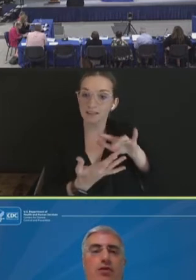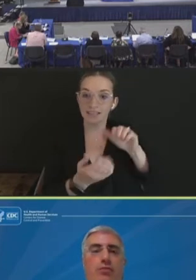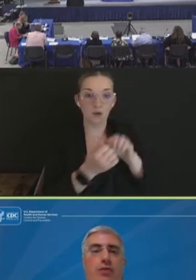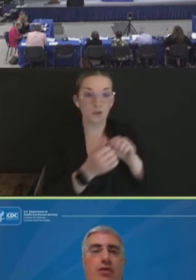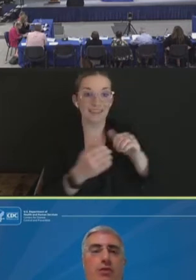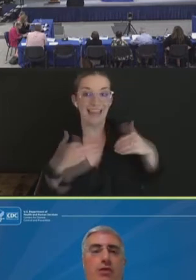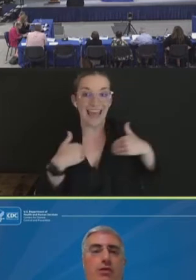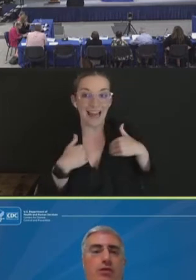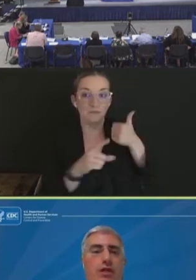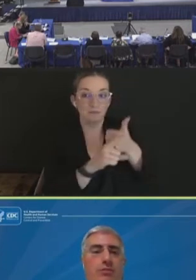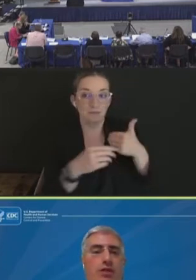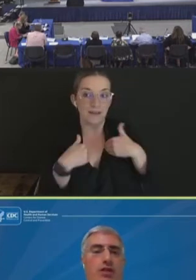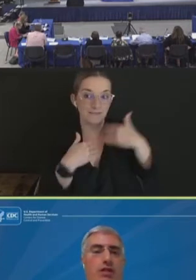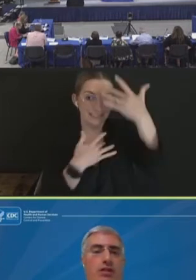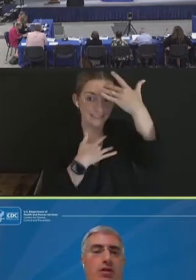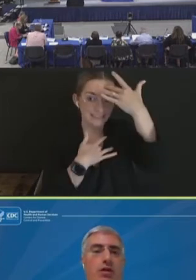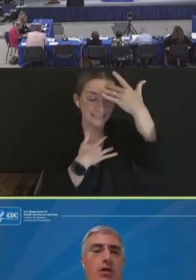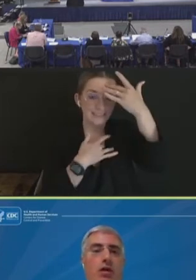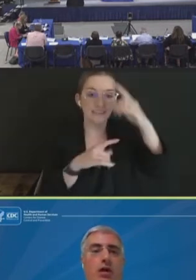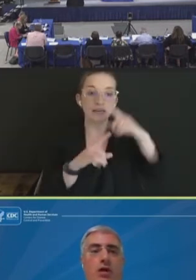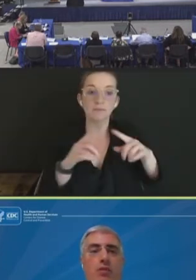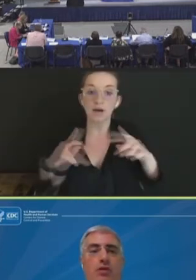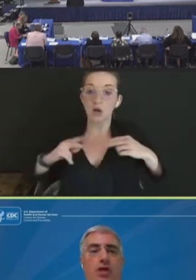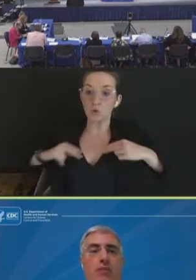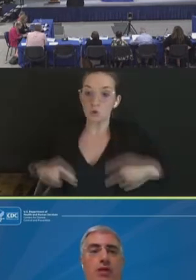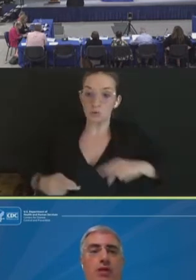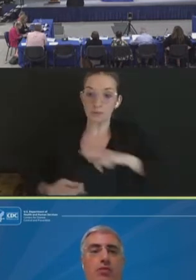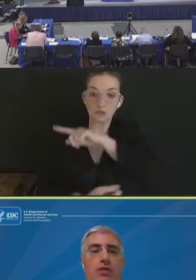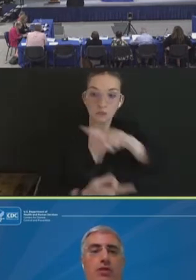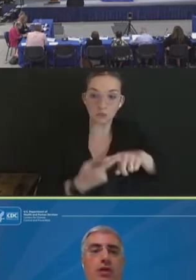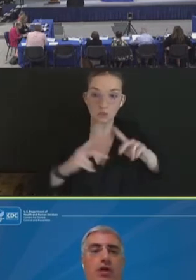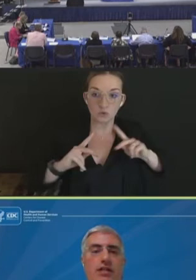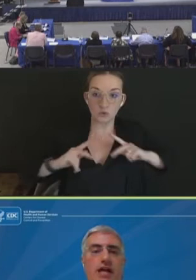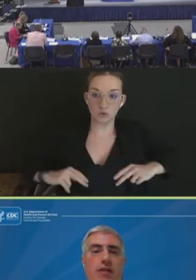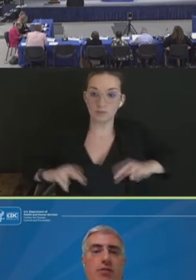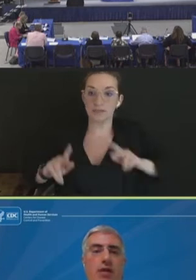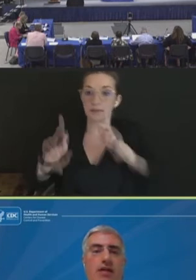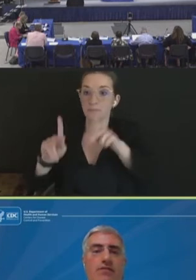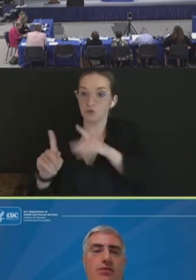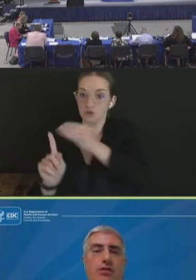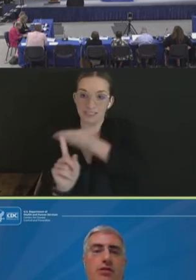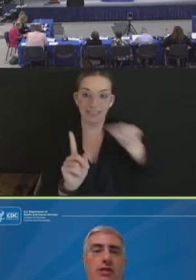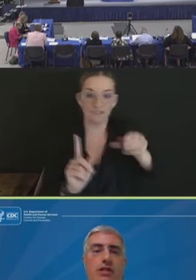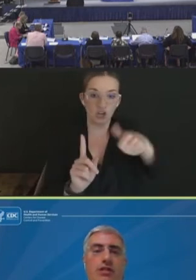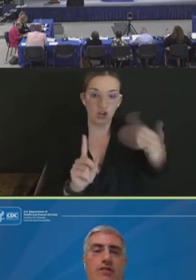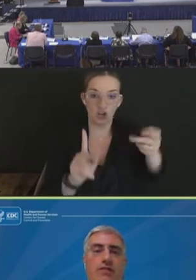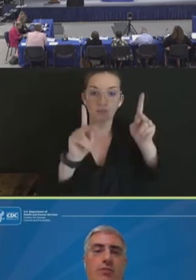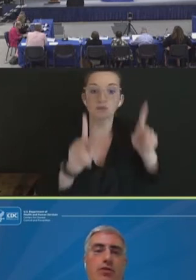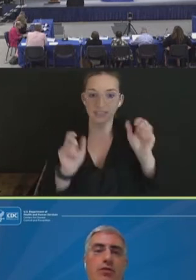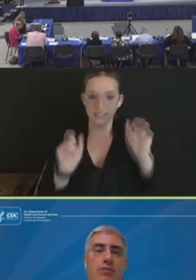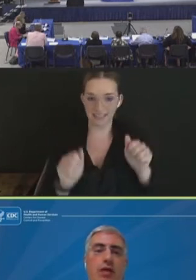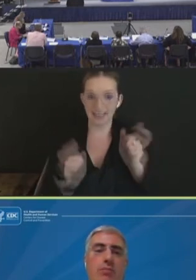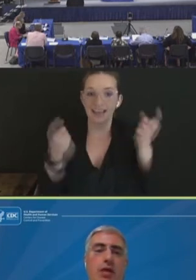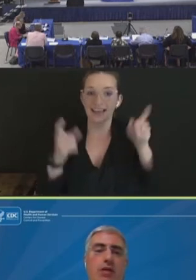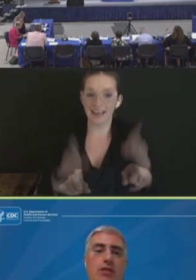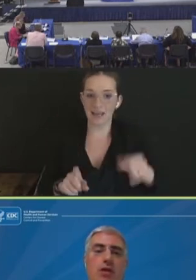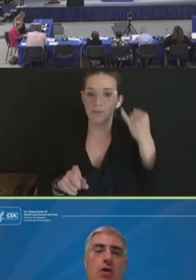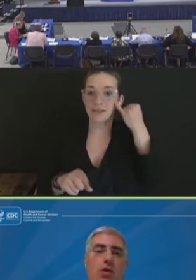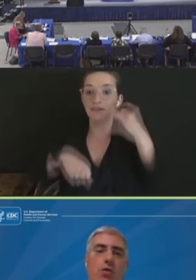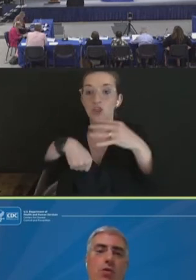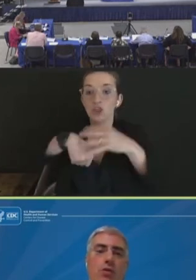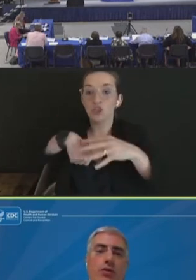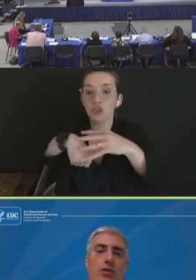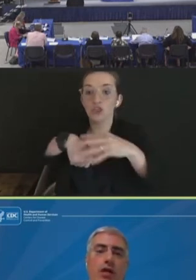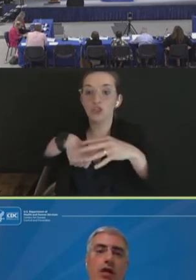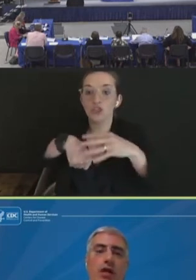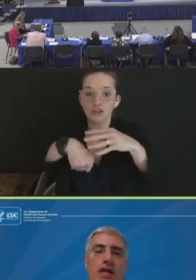However, human-human transmission does occur most commonly through direct contact with body fluids or lesions of someone who has monkeypox,